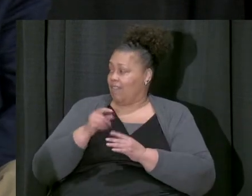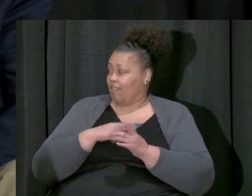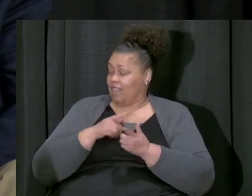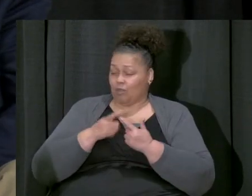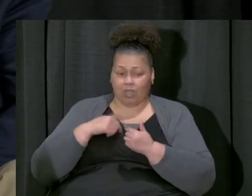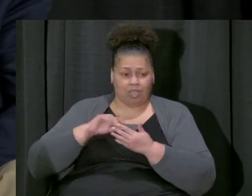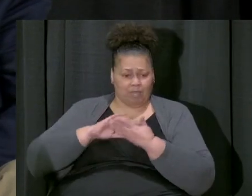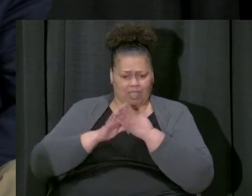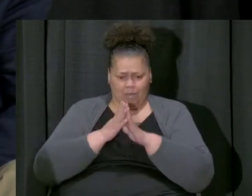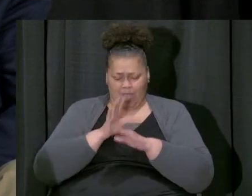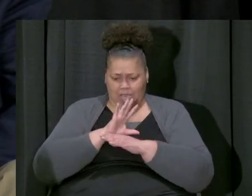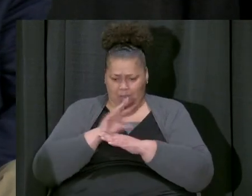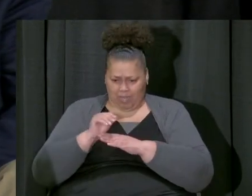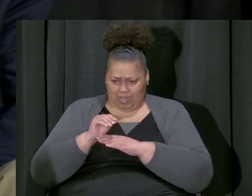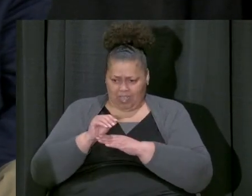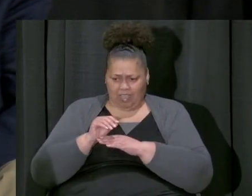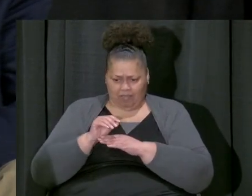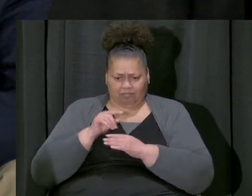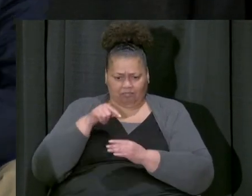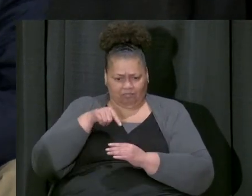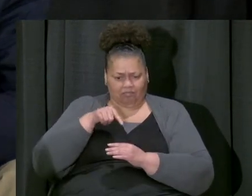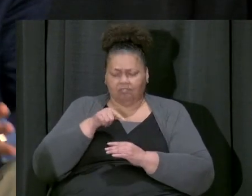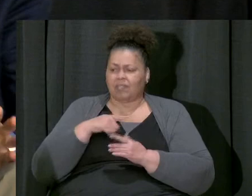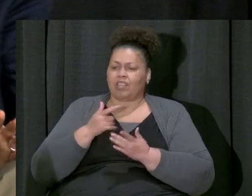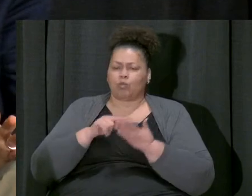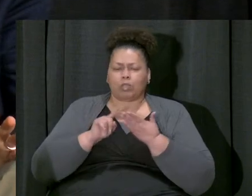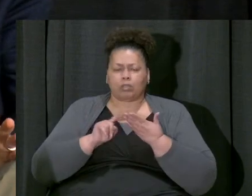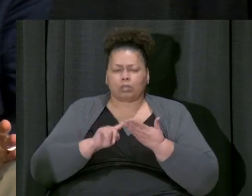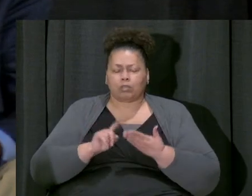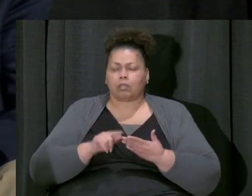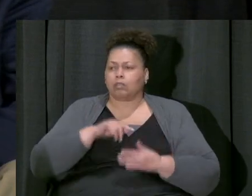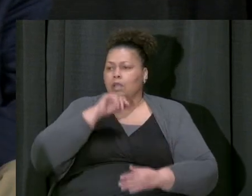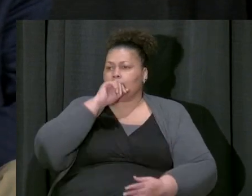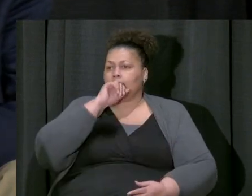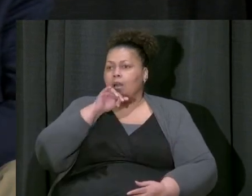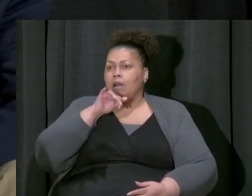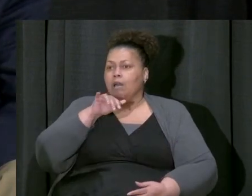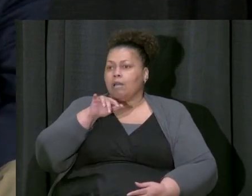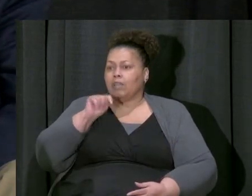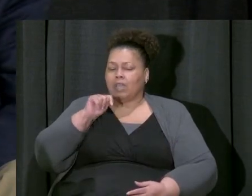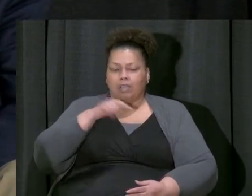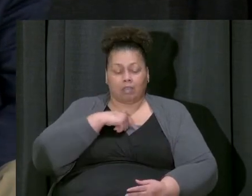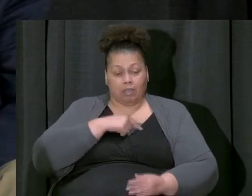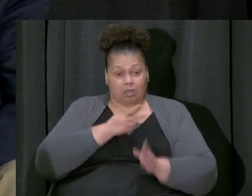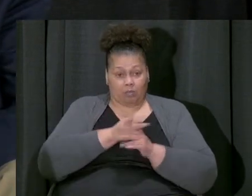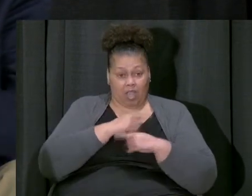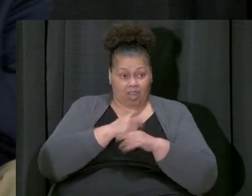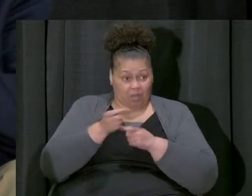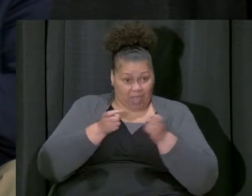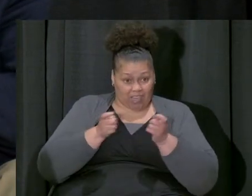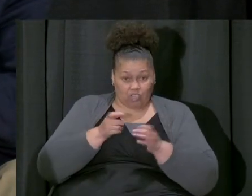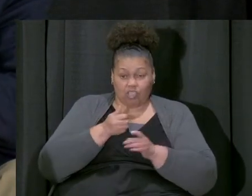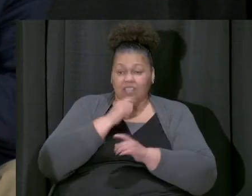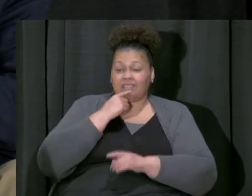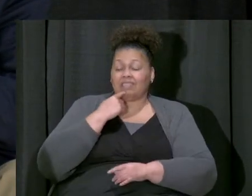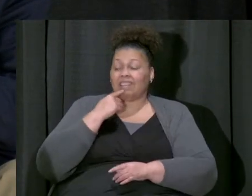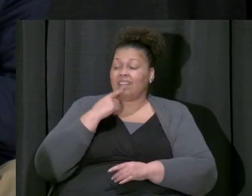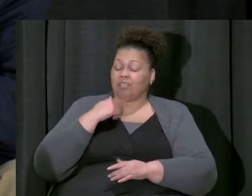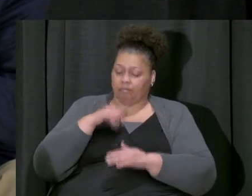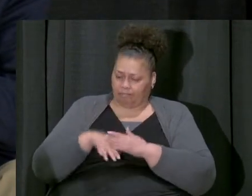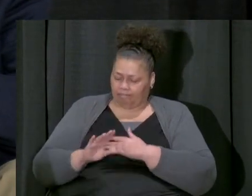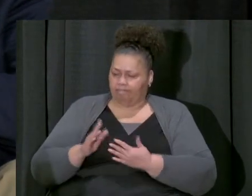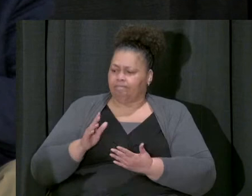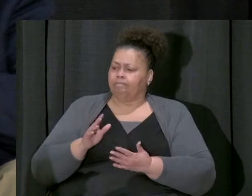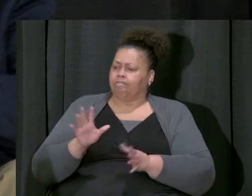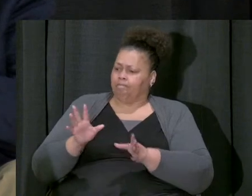company, unnamed, and the researchers all loved it. The product manager said, came in and found us